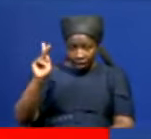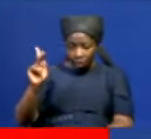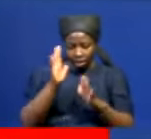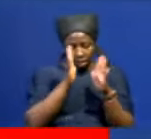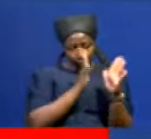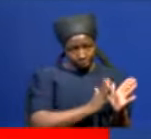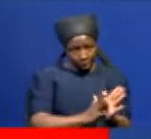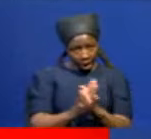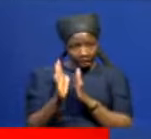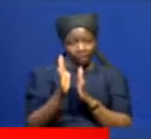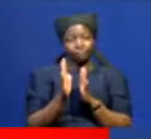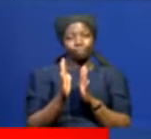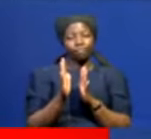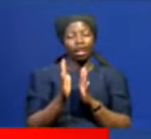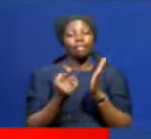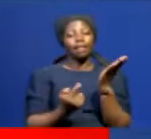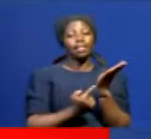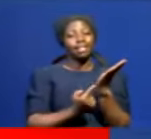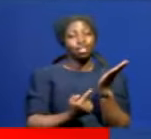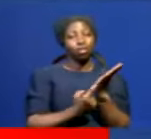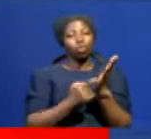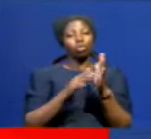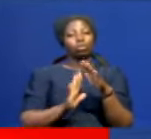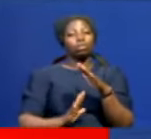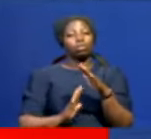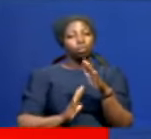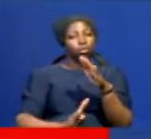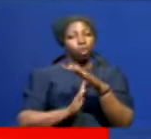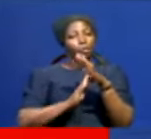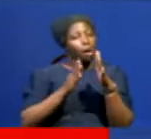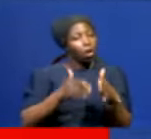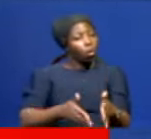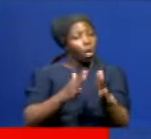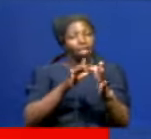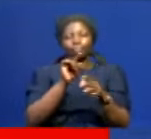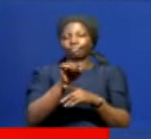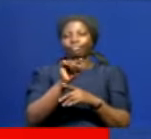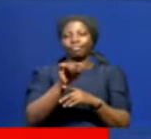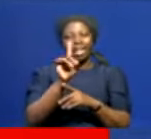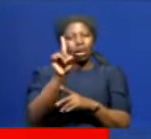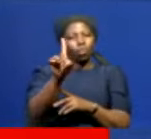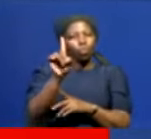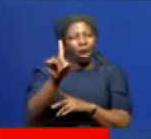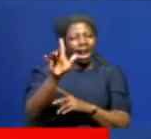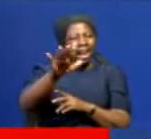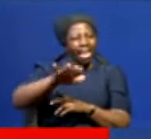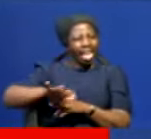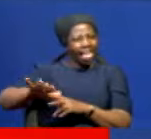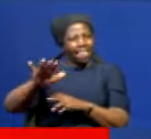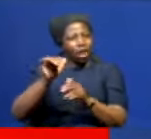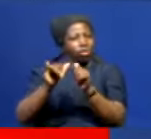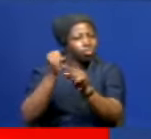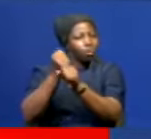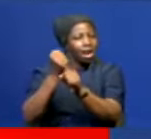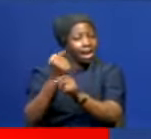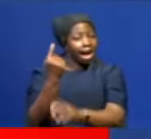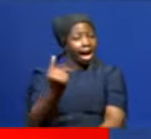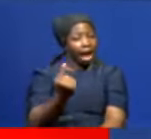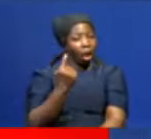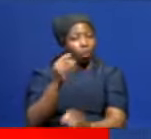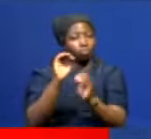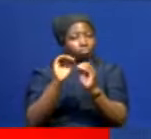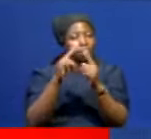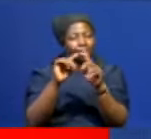plan, the digital superhighway is not just a standalone thematic area, but it is also